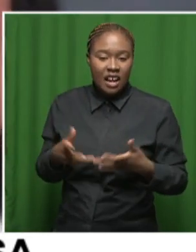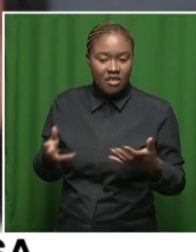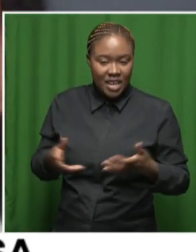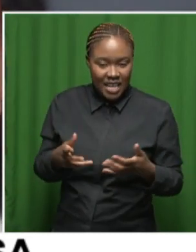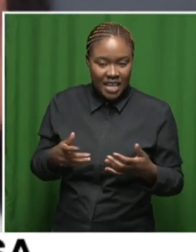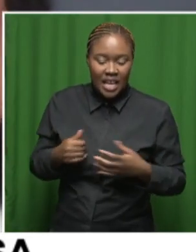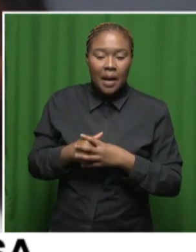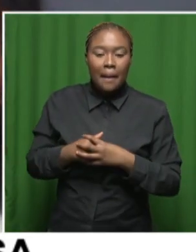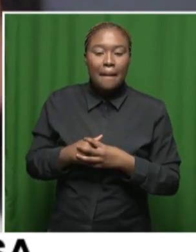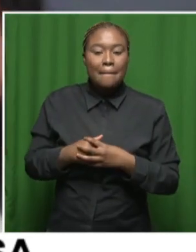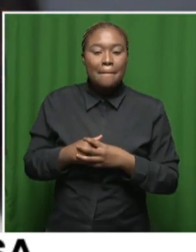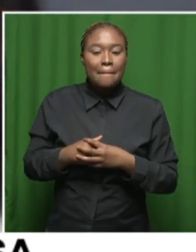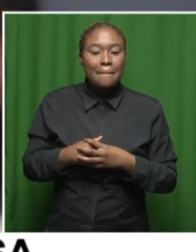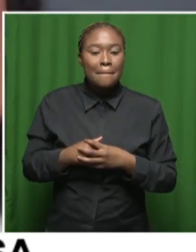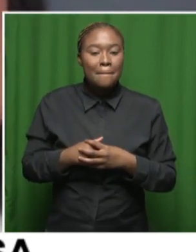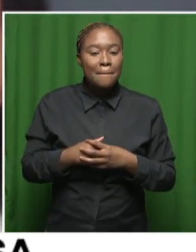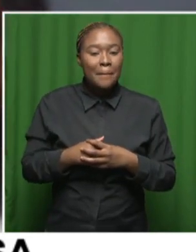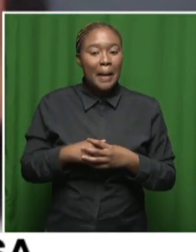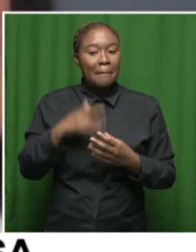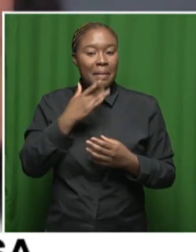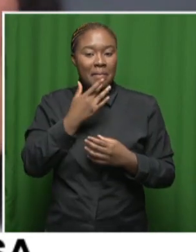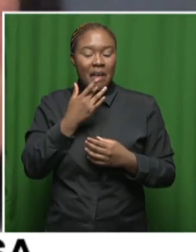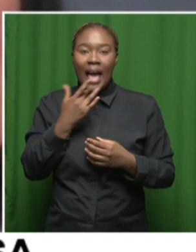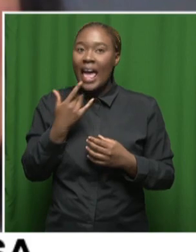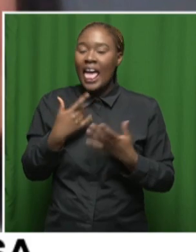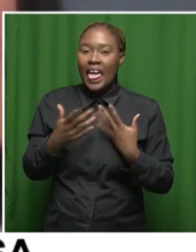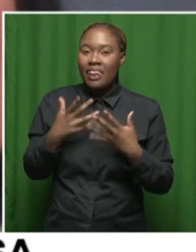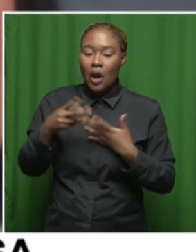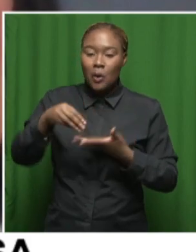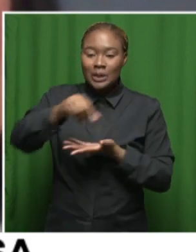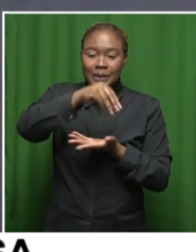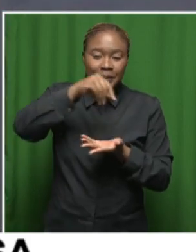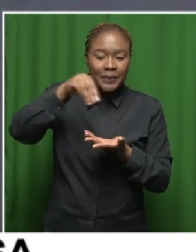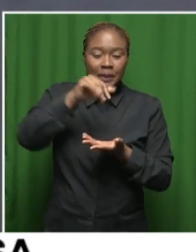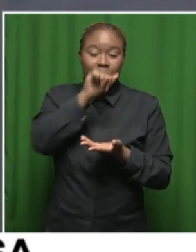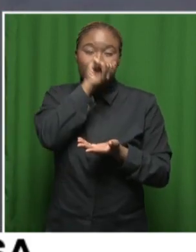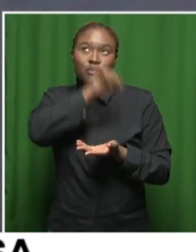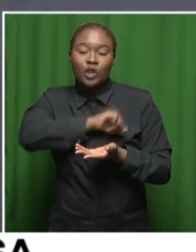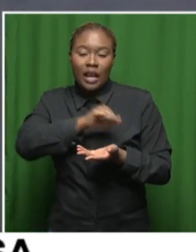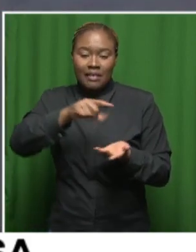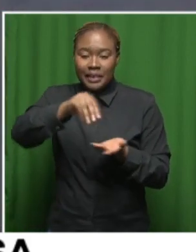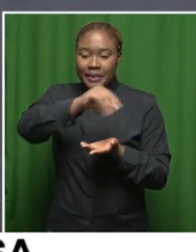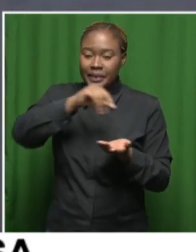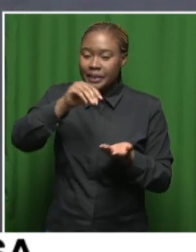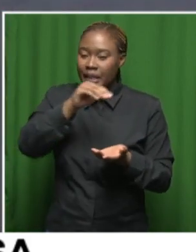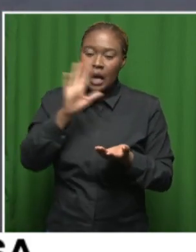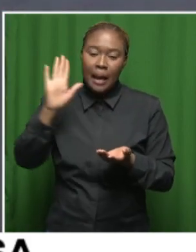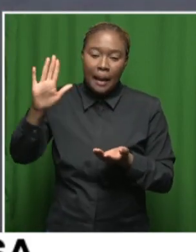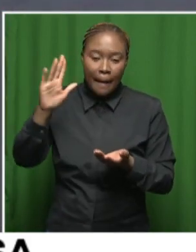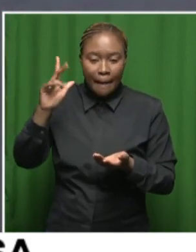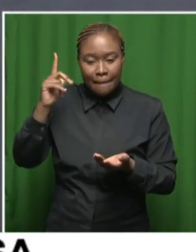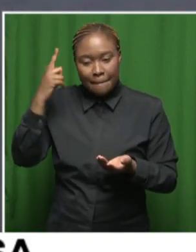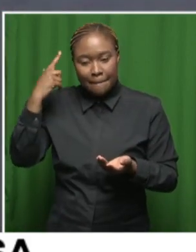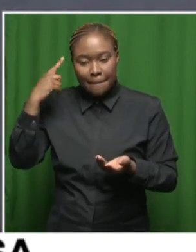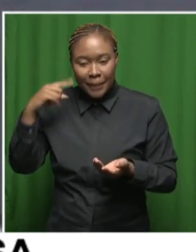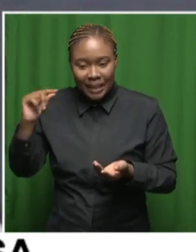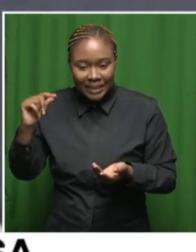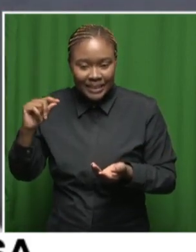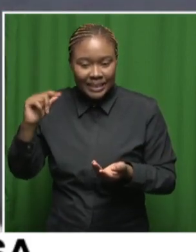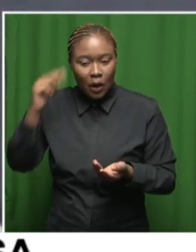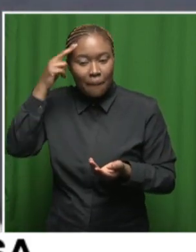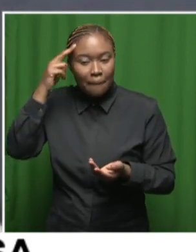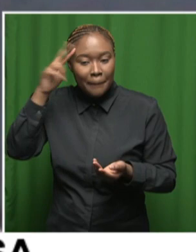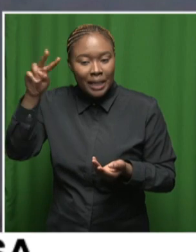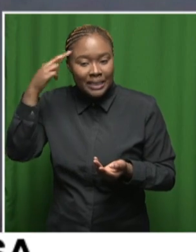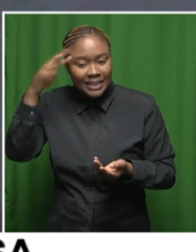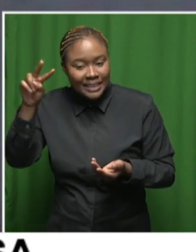I suppose if you ask my friends, they would say anything with spice. I love cooking with spice. So Mexican, Thai. I love South African